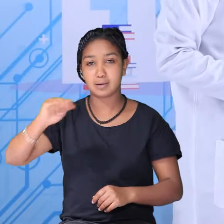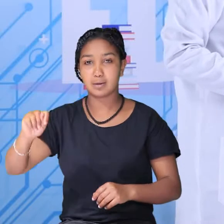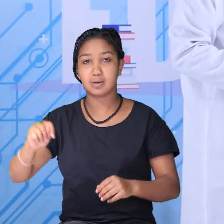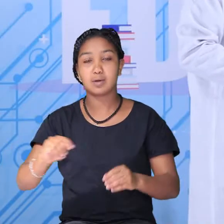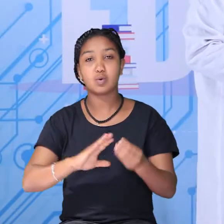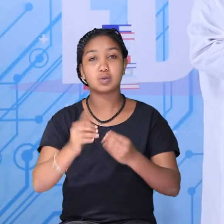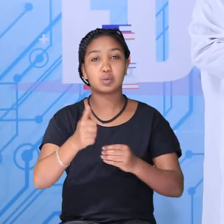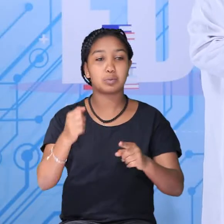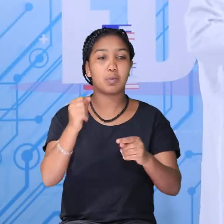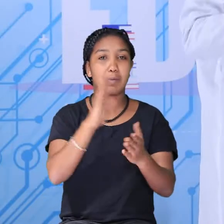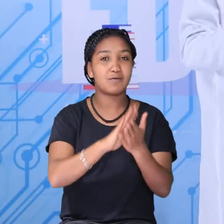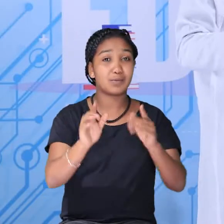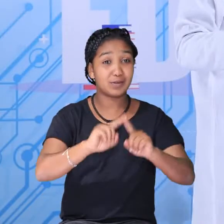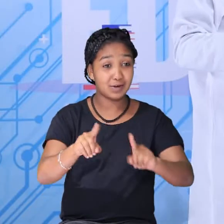of